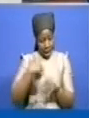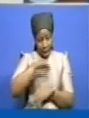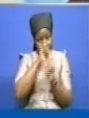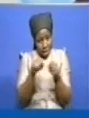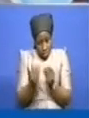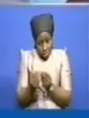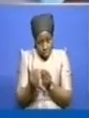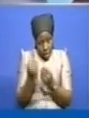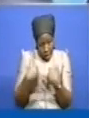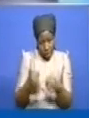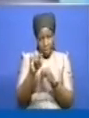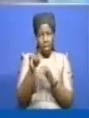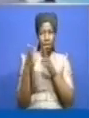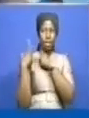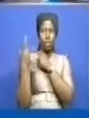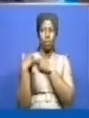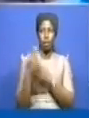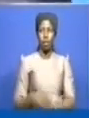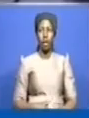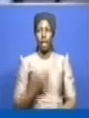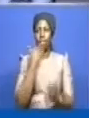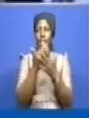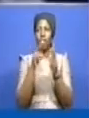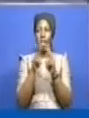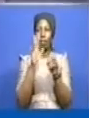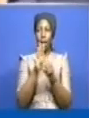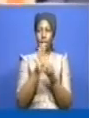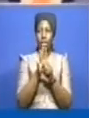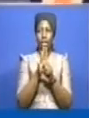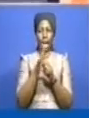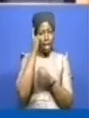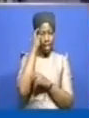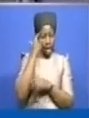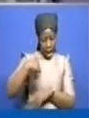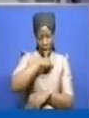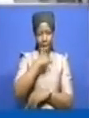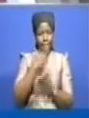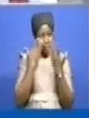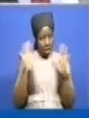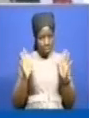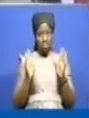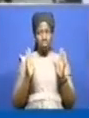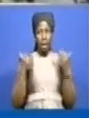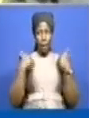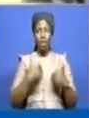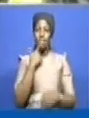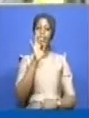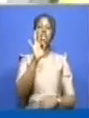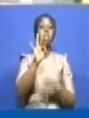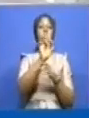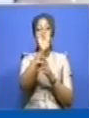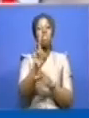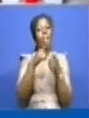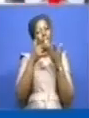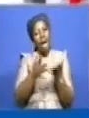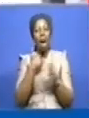responsibility. Thank you very much. Nafikiri tumemalizia hapo. I said three and I've done more. I think it's